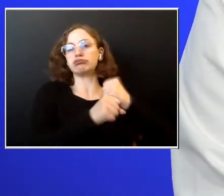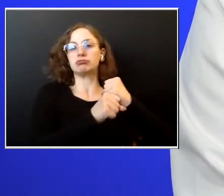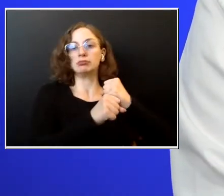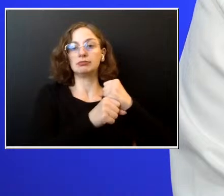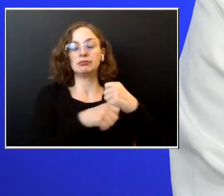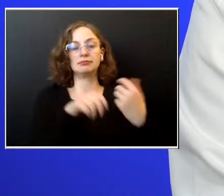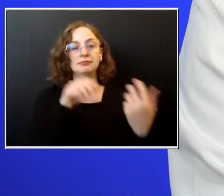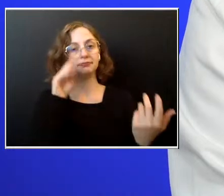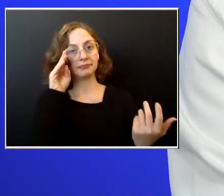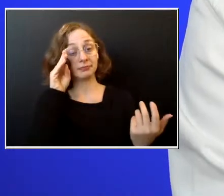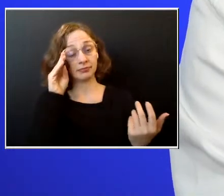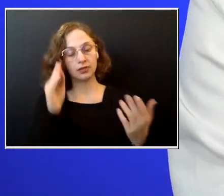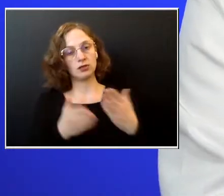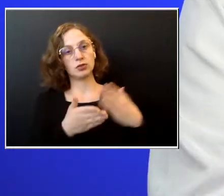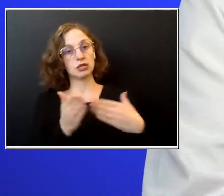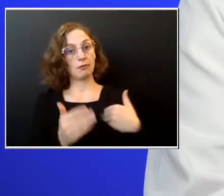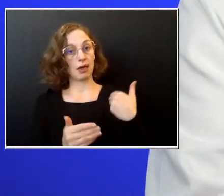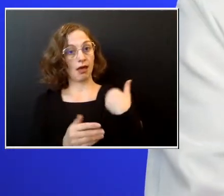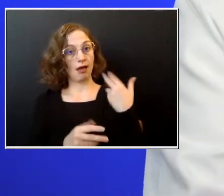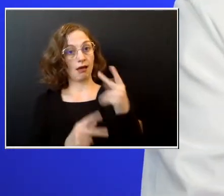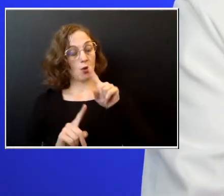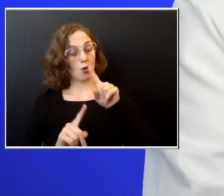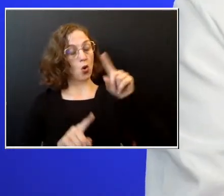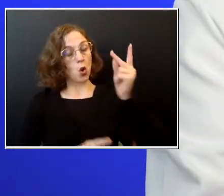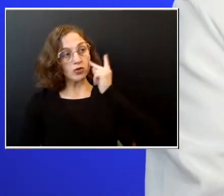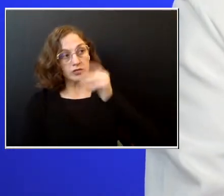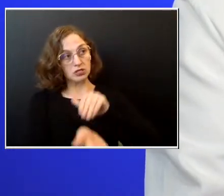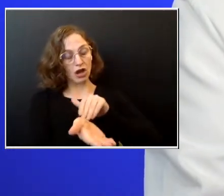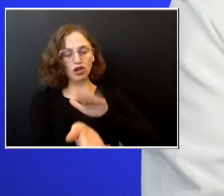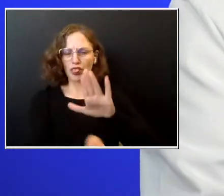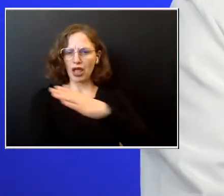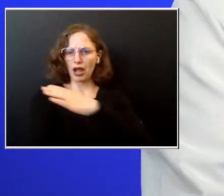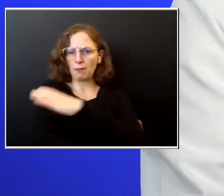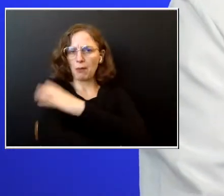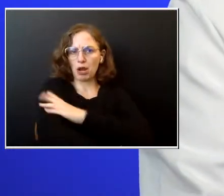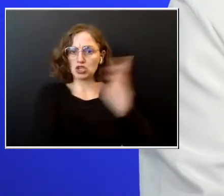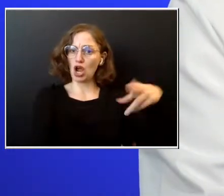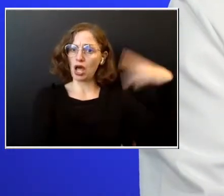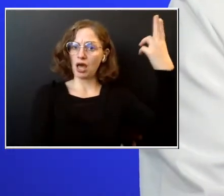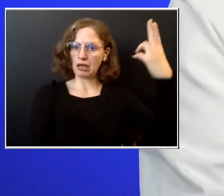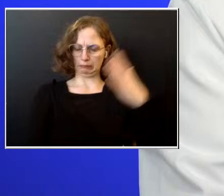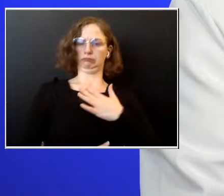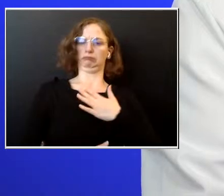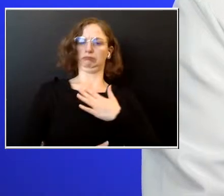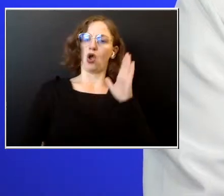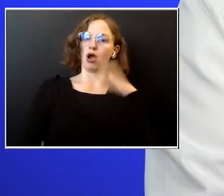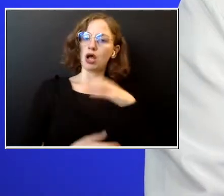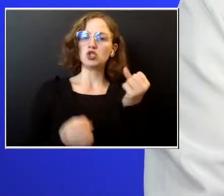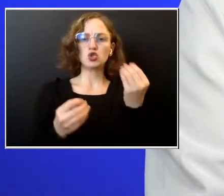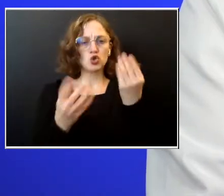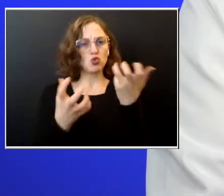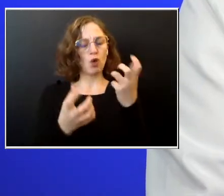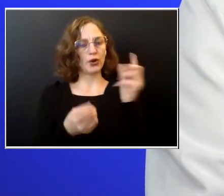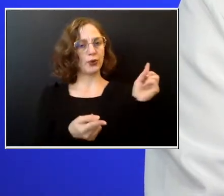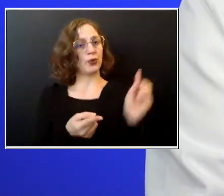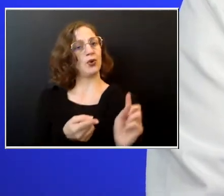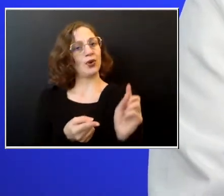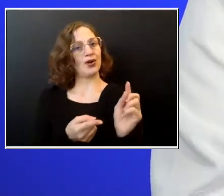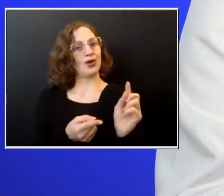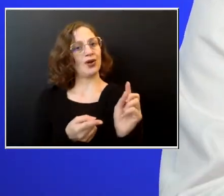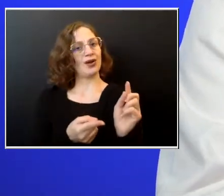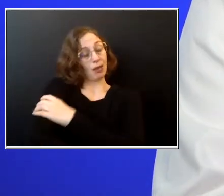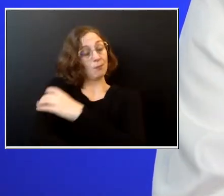is also very unusual, and naturally they want to lower the blood pressure. Well, if you lower it too much, there's not enough blood getting to the